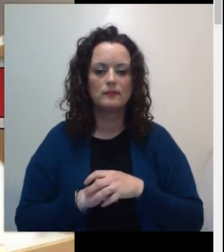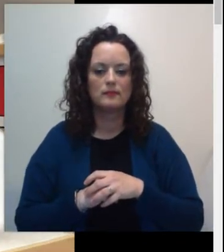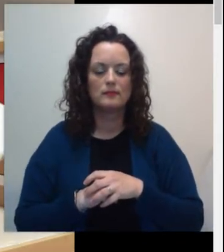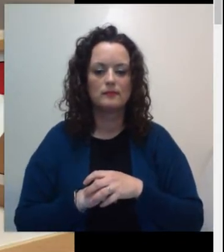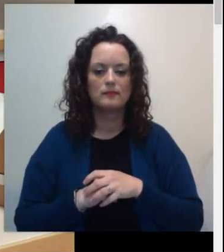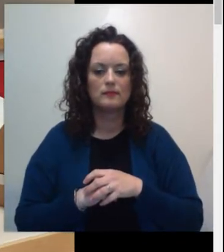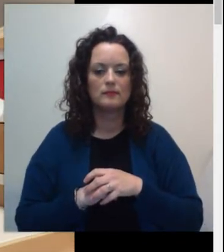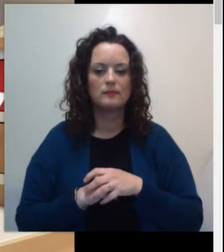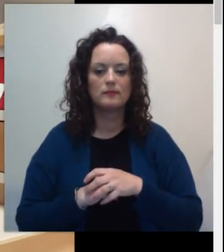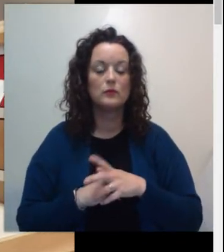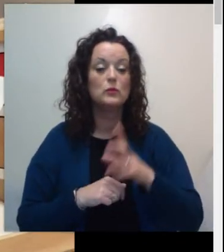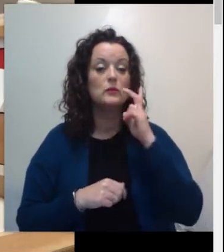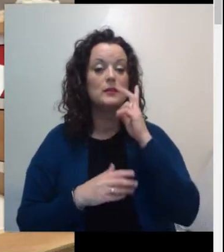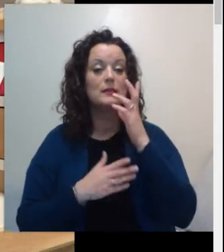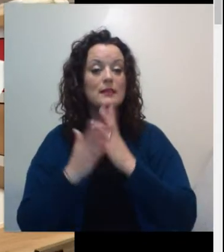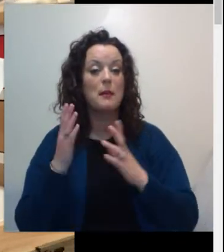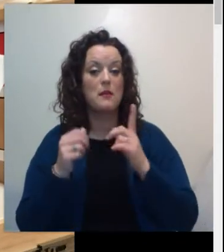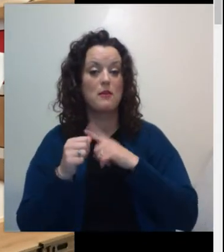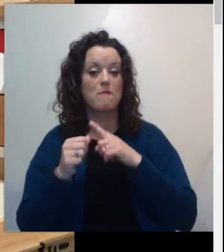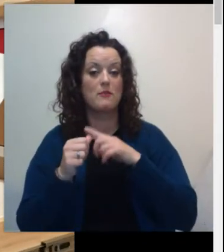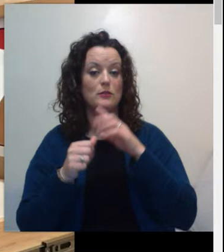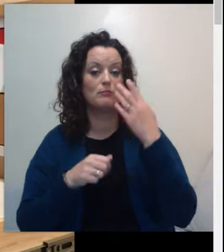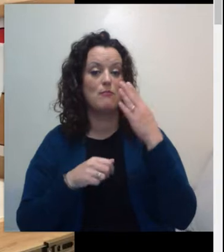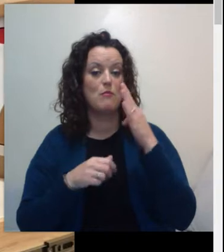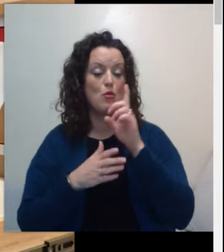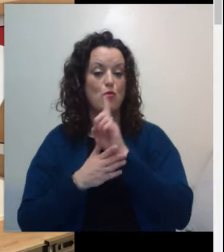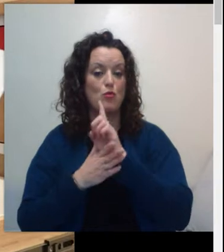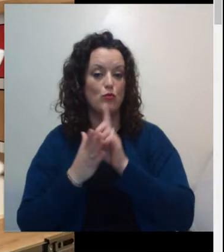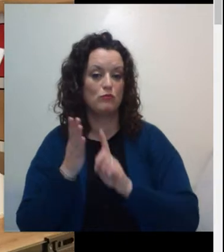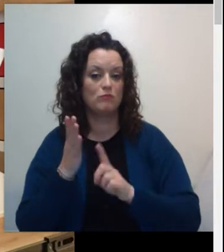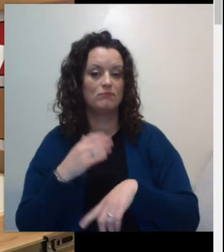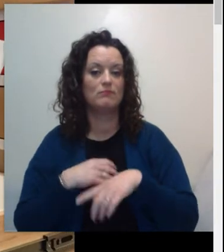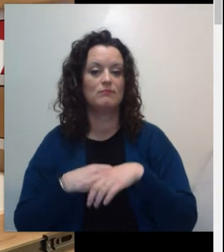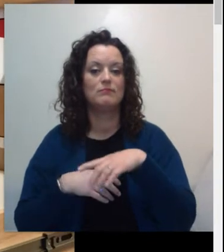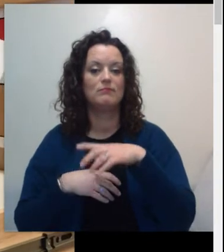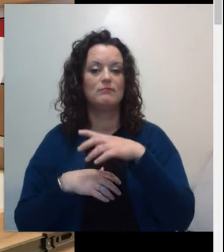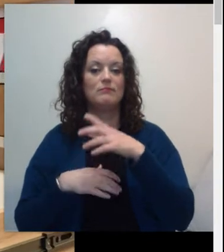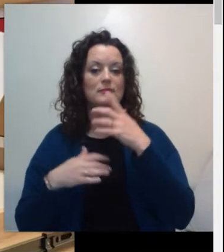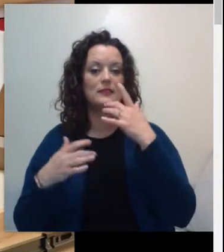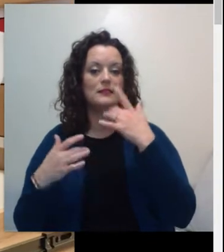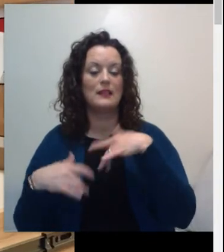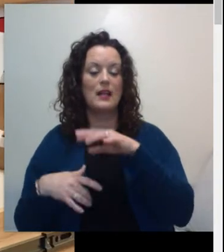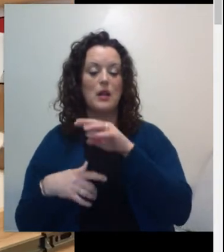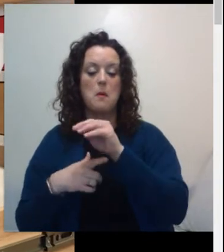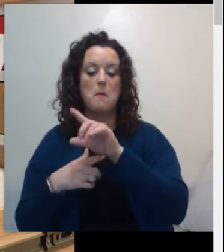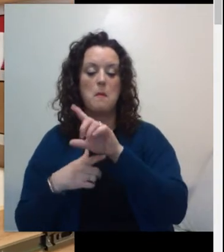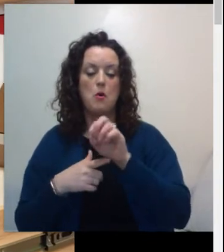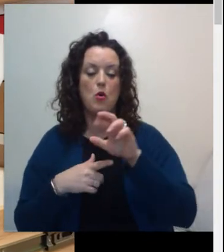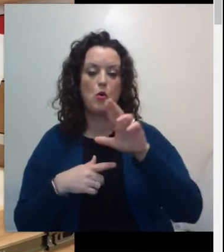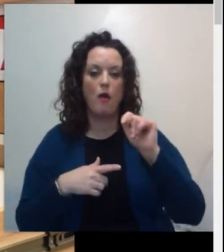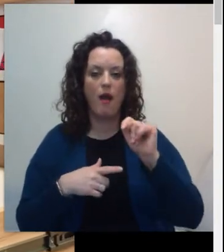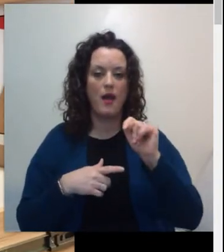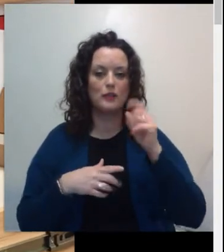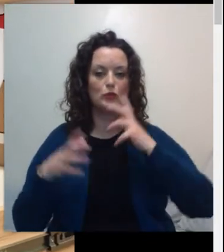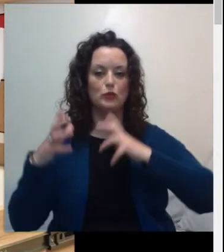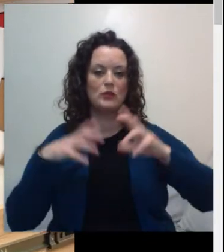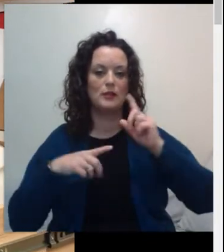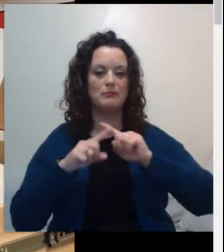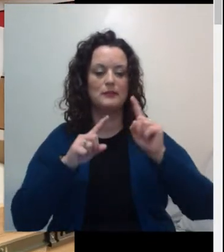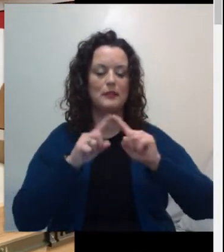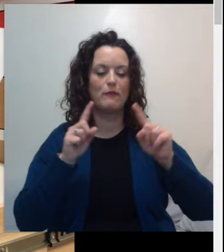Some of the original blues for that. Naked Mole Rats, different rockers.